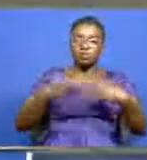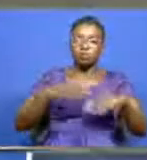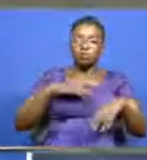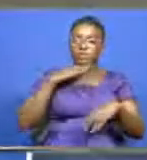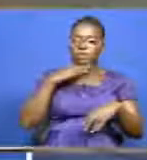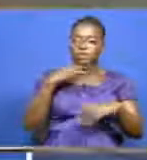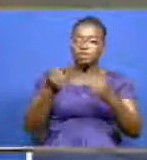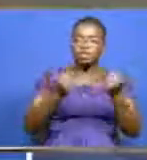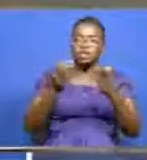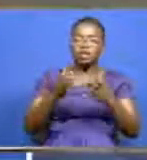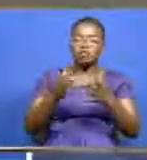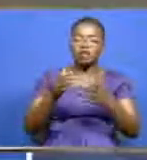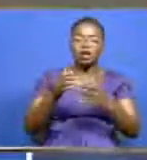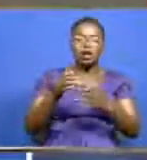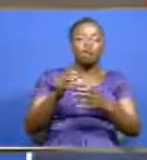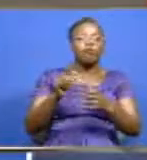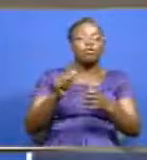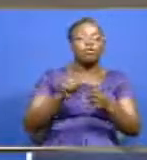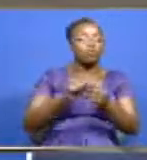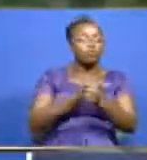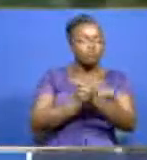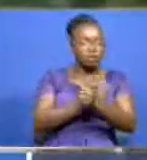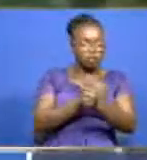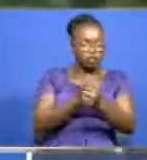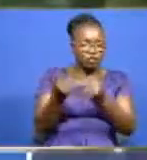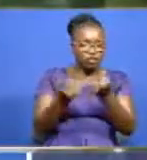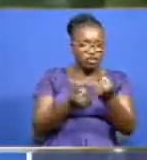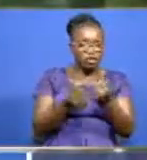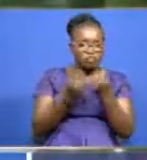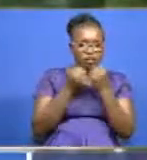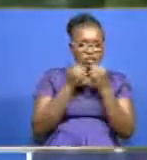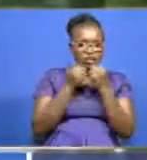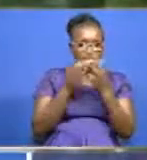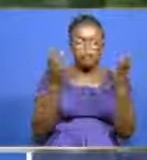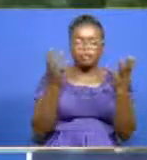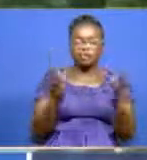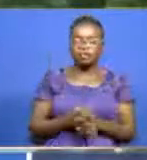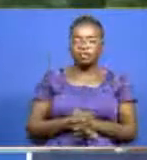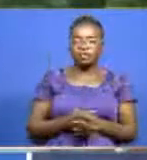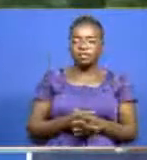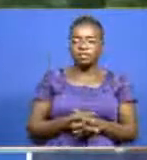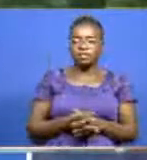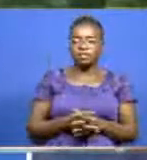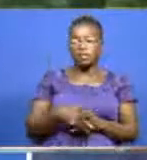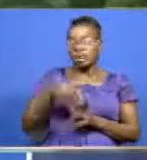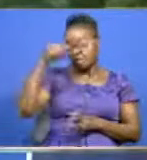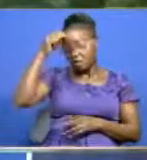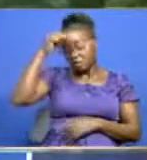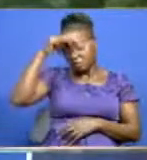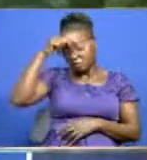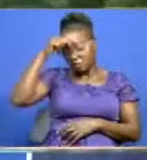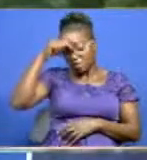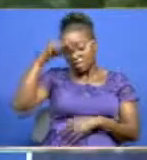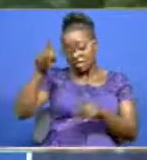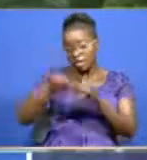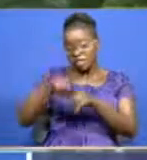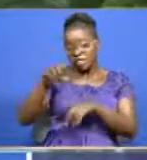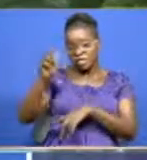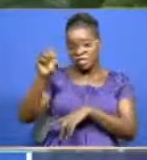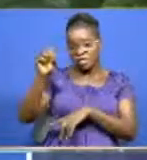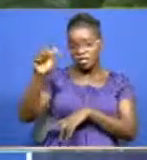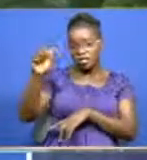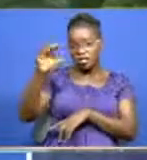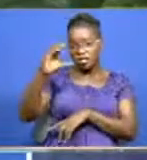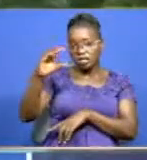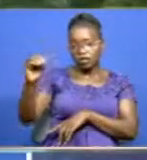not authorized to drive at the time of the incident. We see it wise as a SACCO to